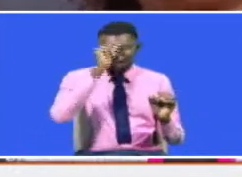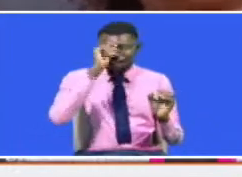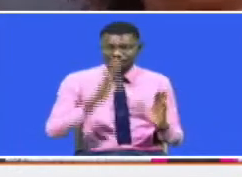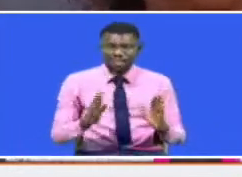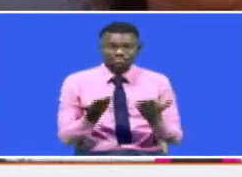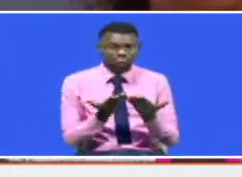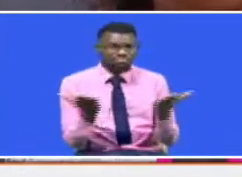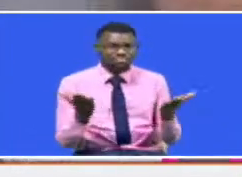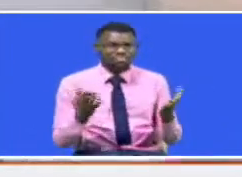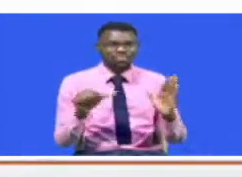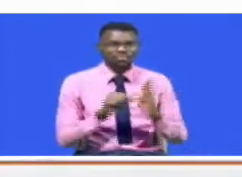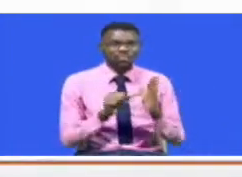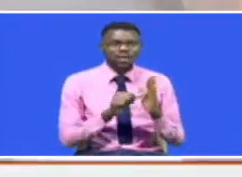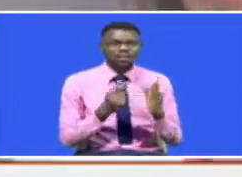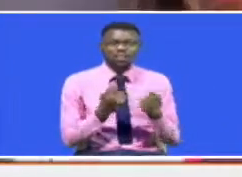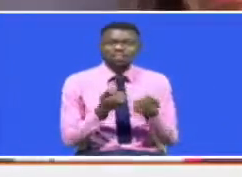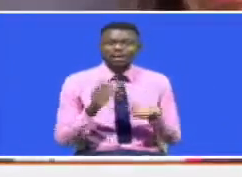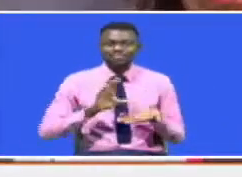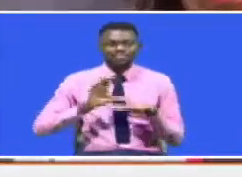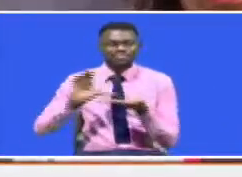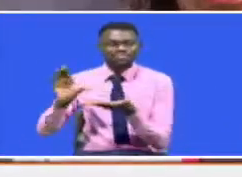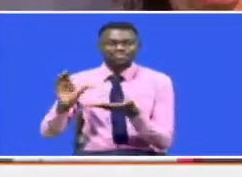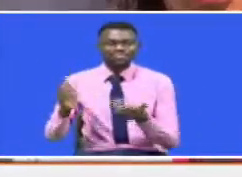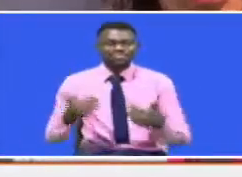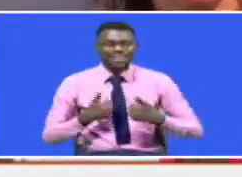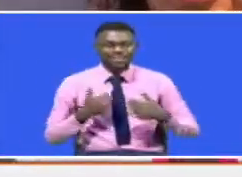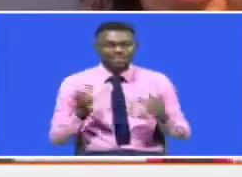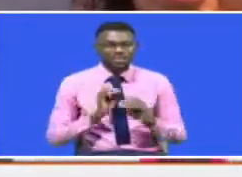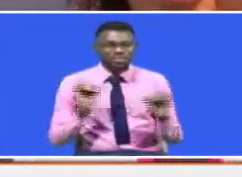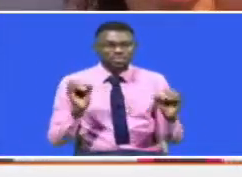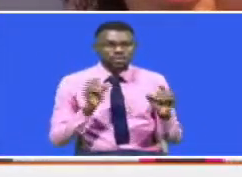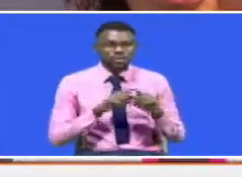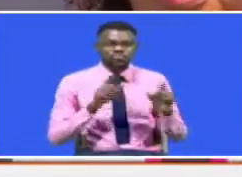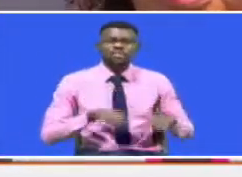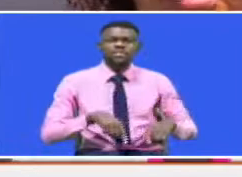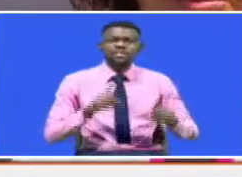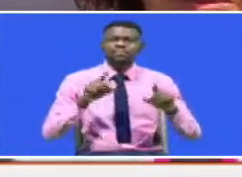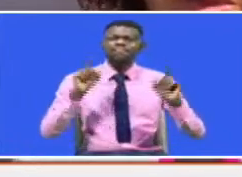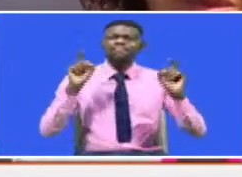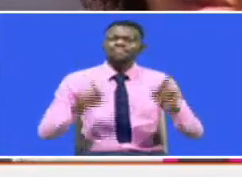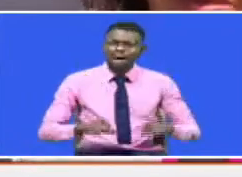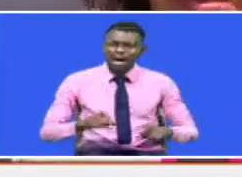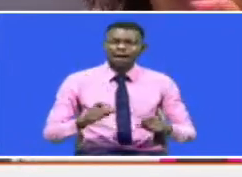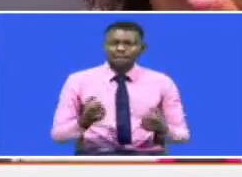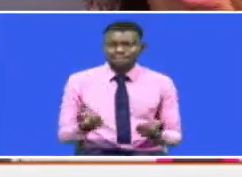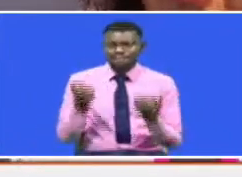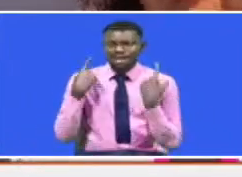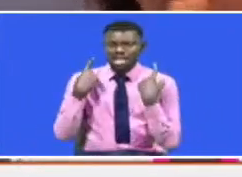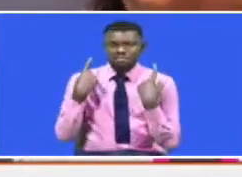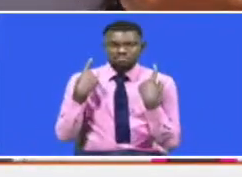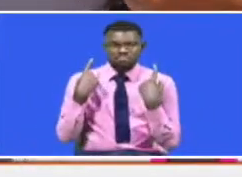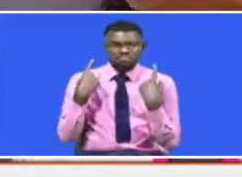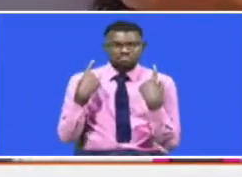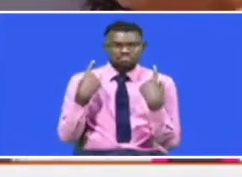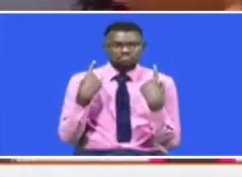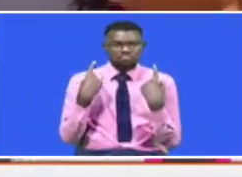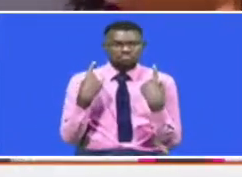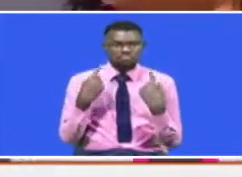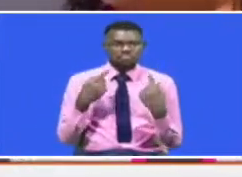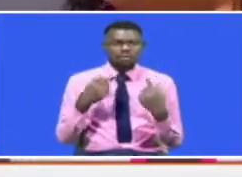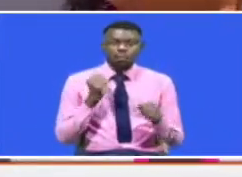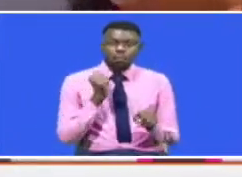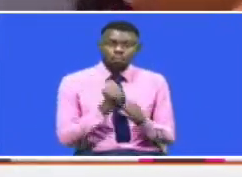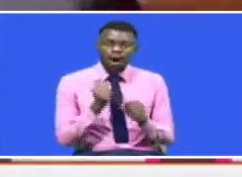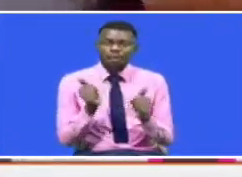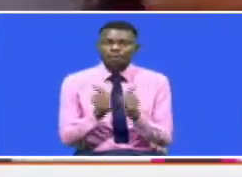because there will be no money for disbursement. But I've also asked them to consider and to appreciate that they are in the same boat with the national